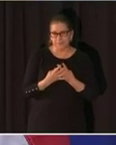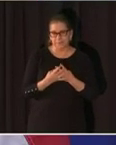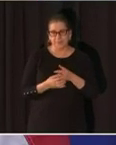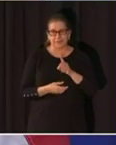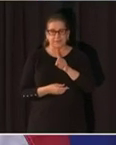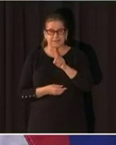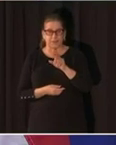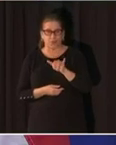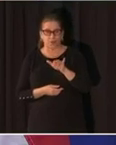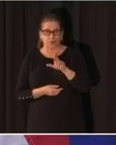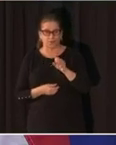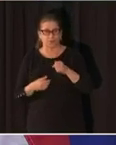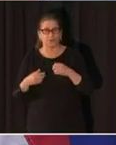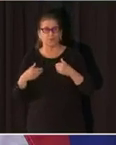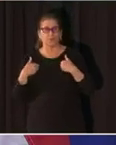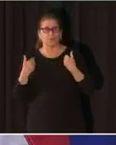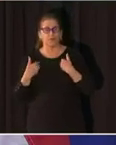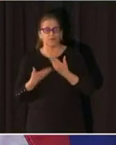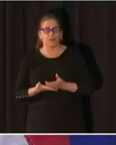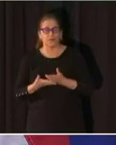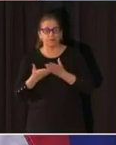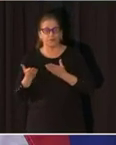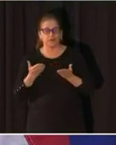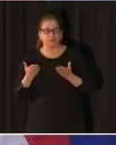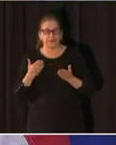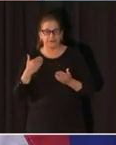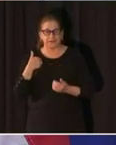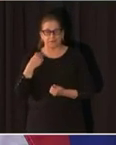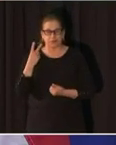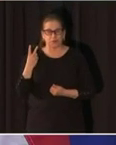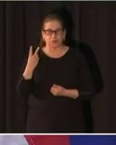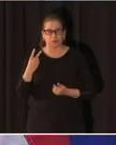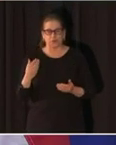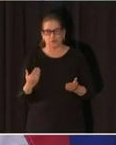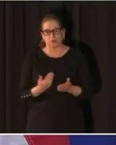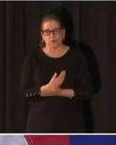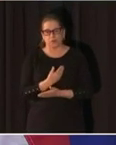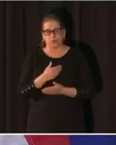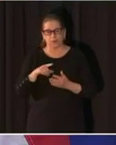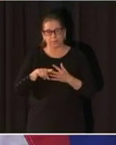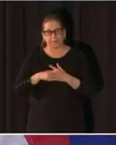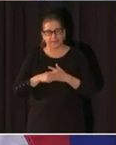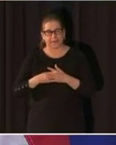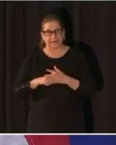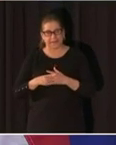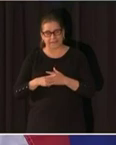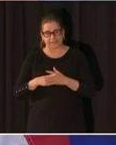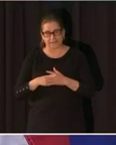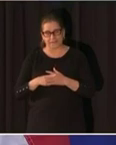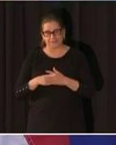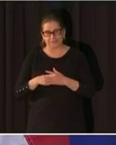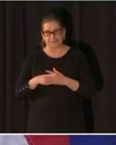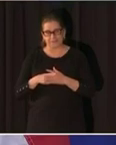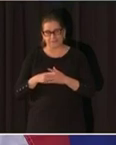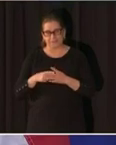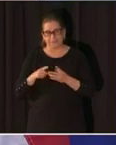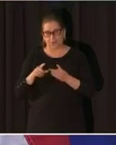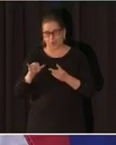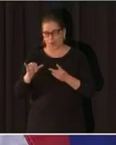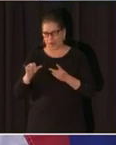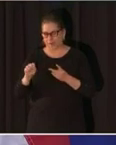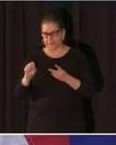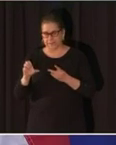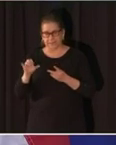and we have 2 facilities, New Beginnings in YSC, but we also have young people who